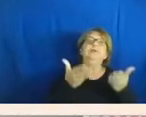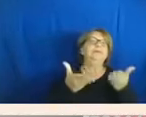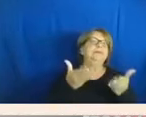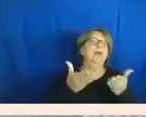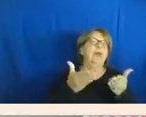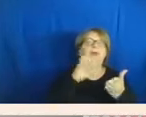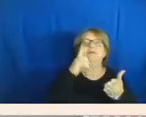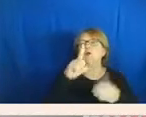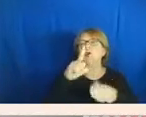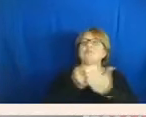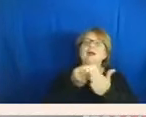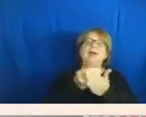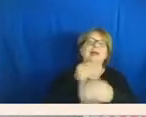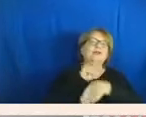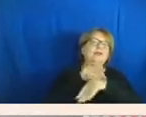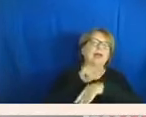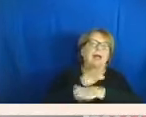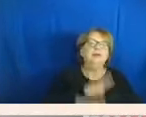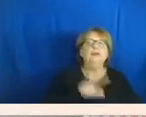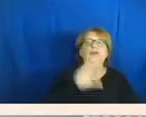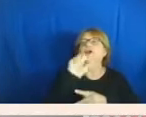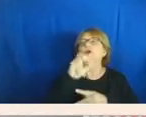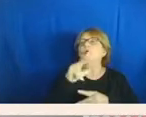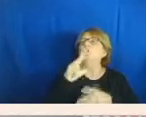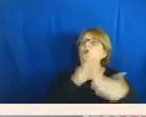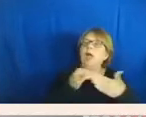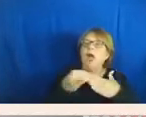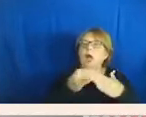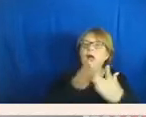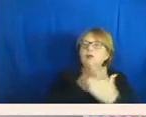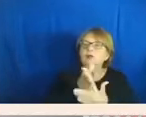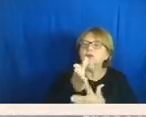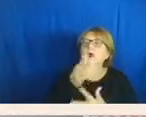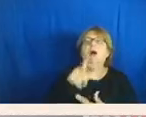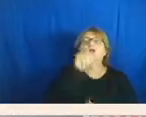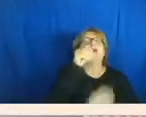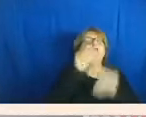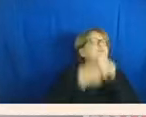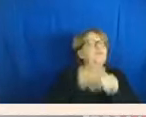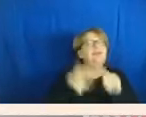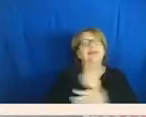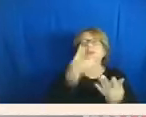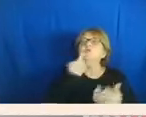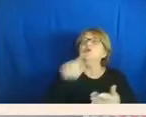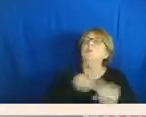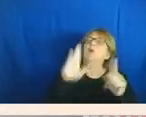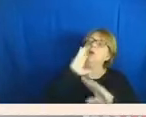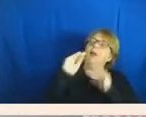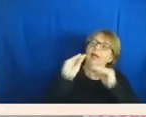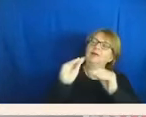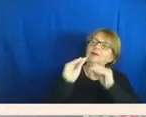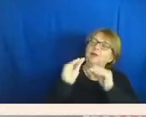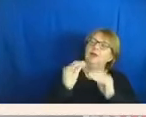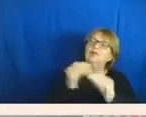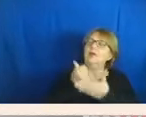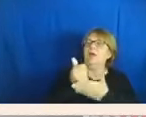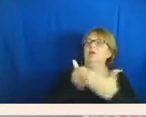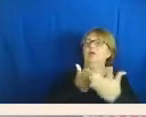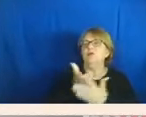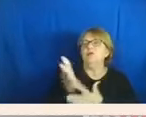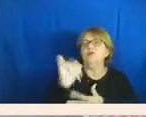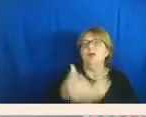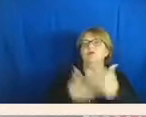coach to maybe guide you. They're not going to fix things for you, but they're going to educate you and help you through the process, because it can